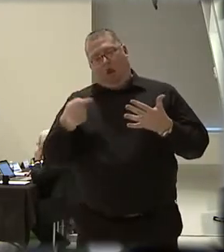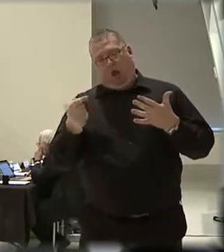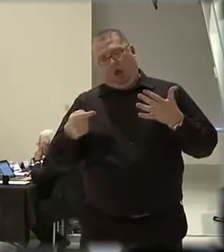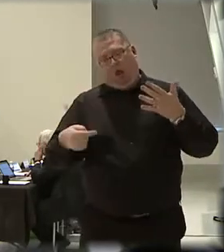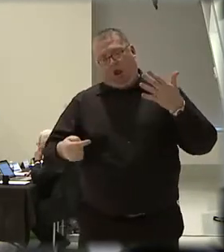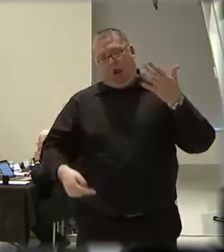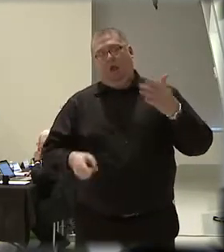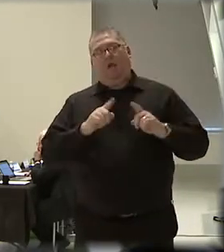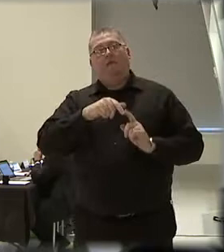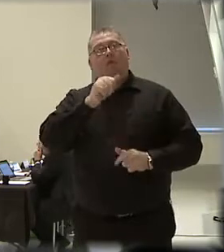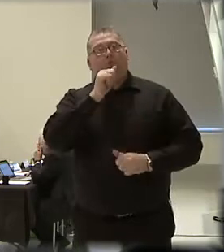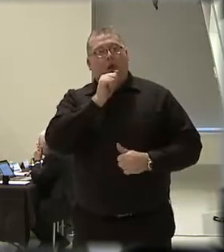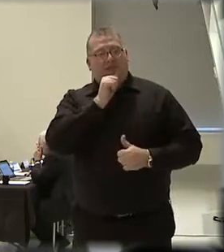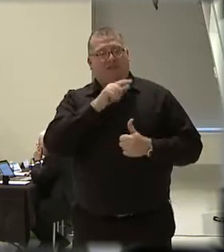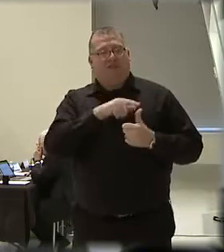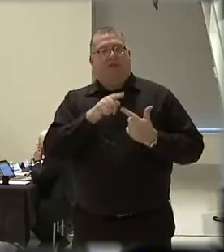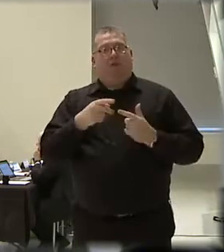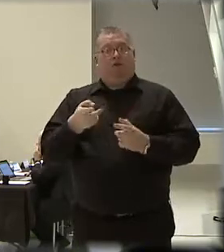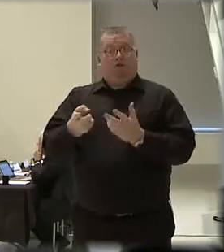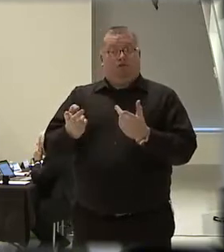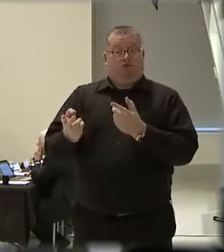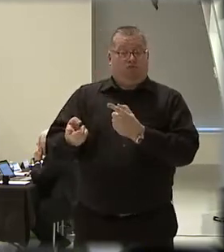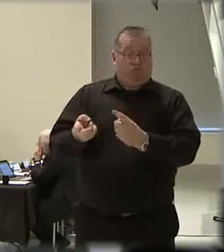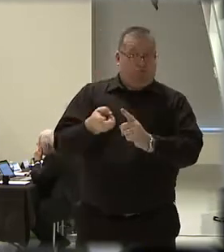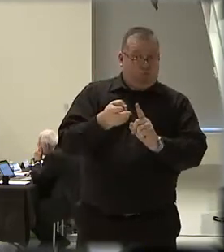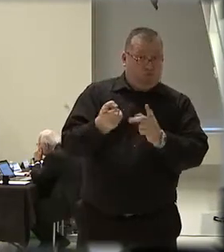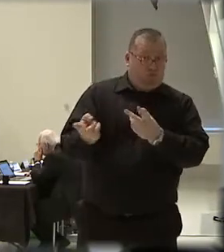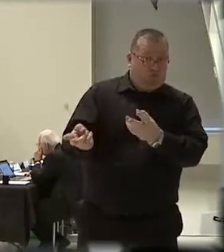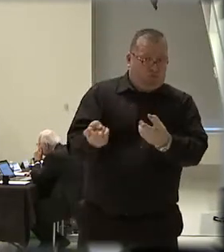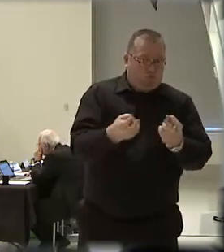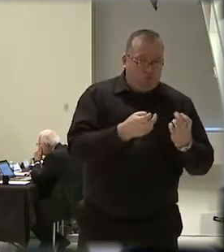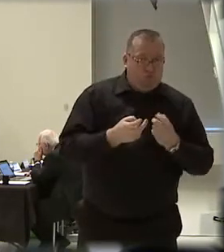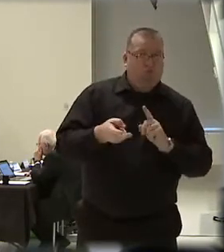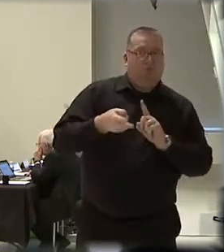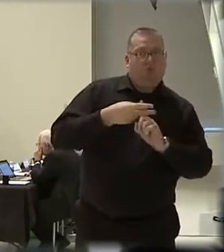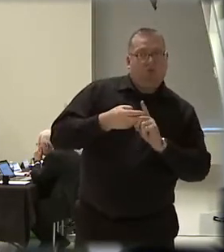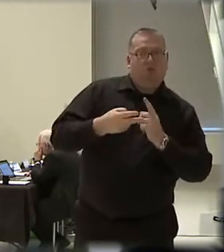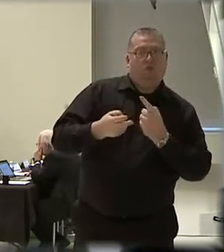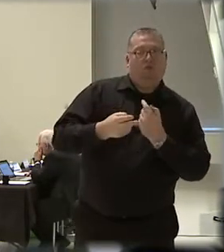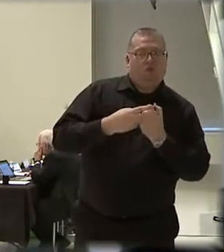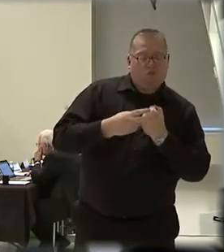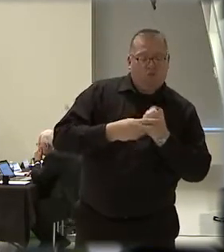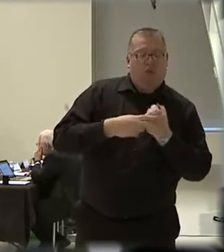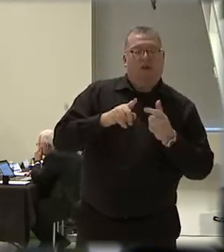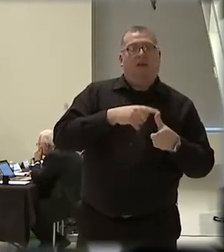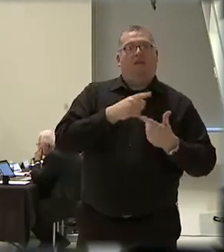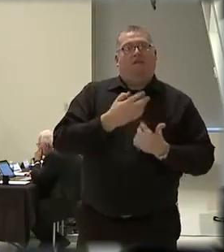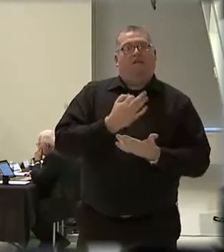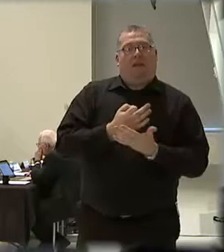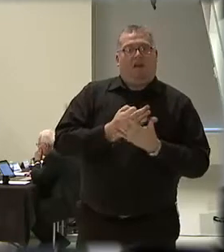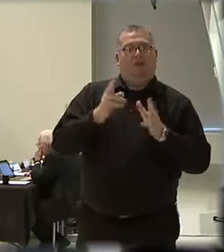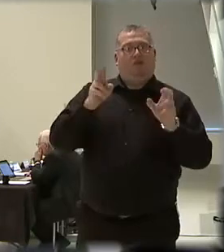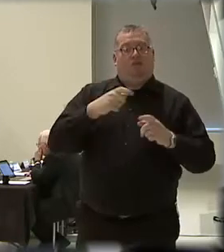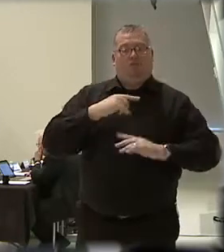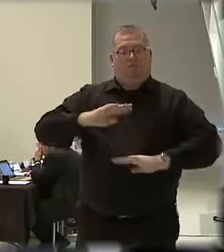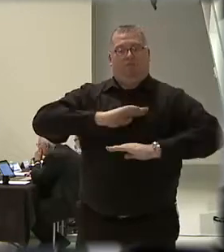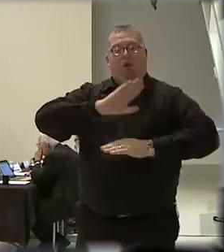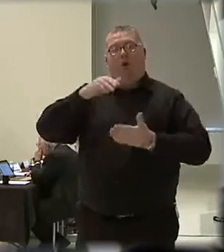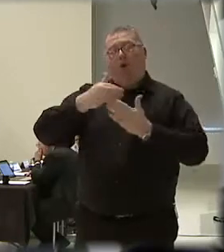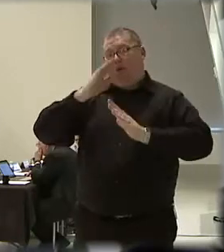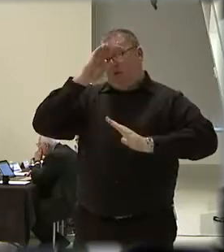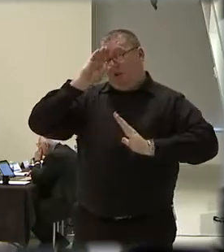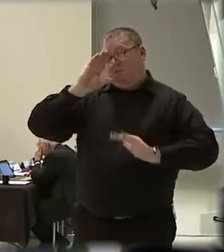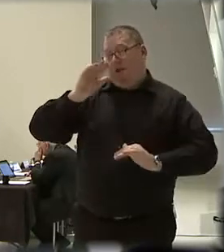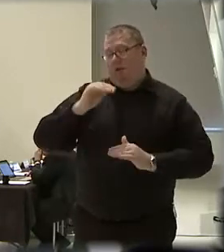legal, retention, training, and financial concerns to ensure that we met community expectations. Mr. Greenwood